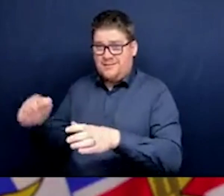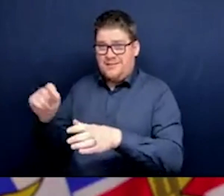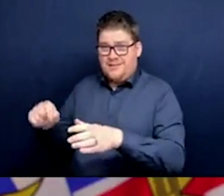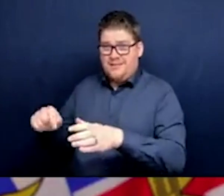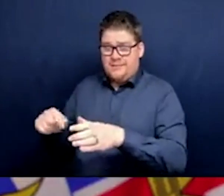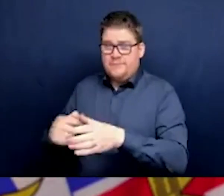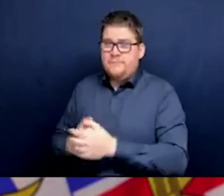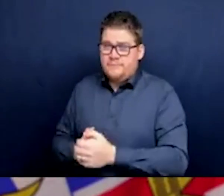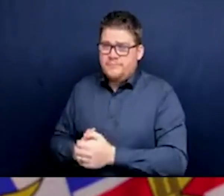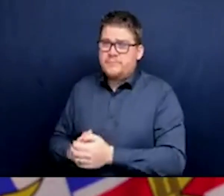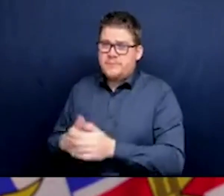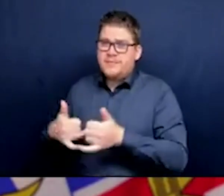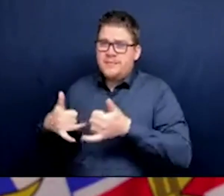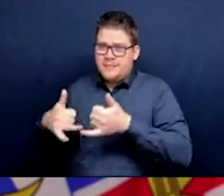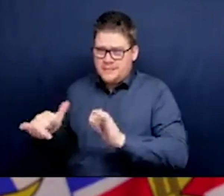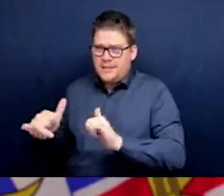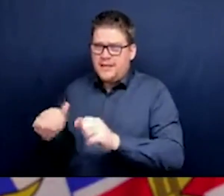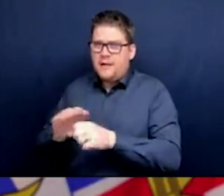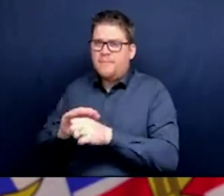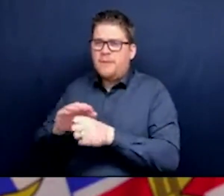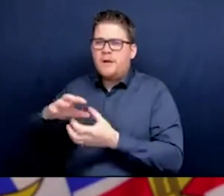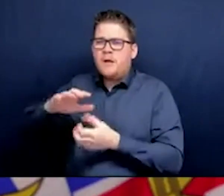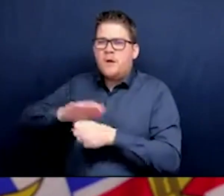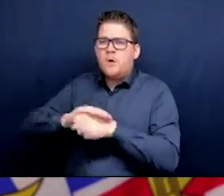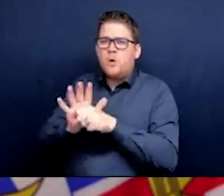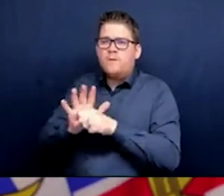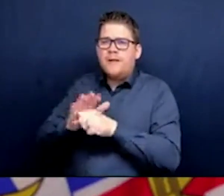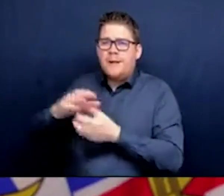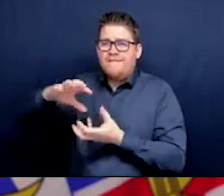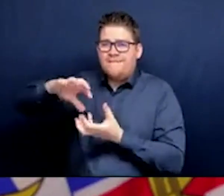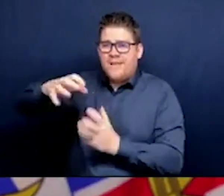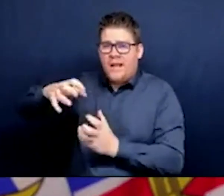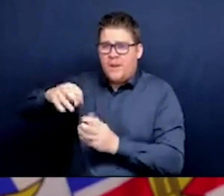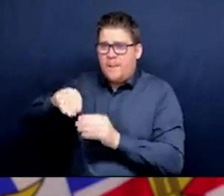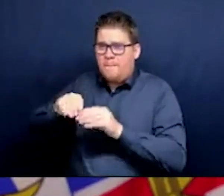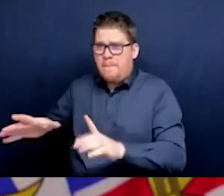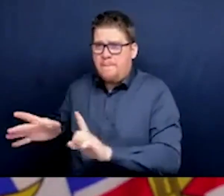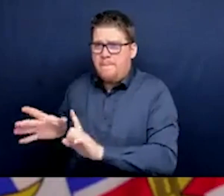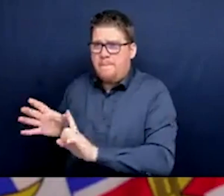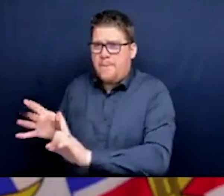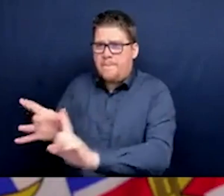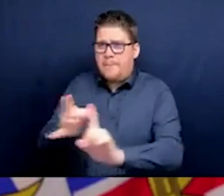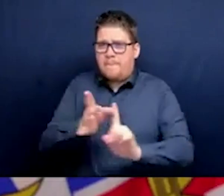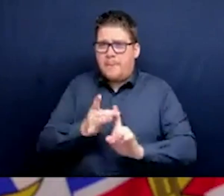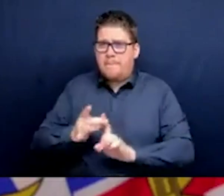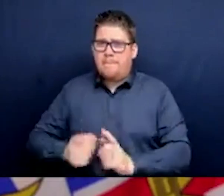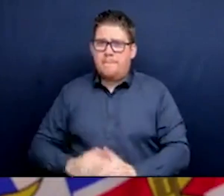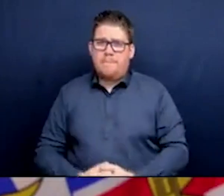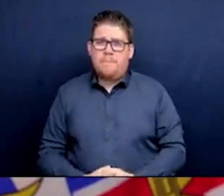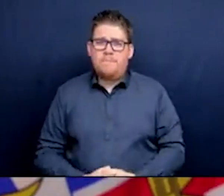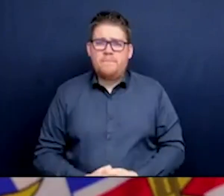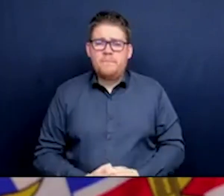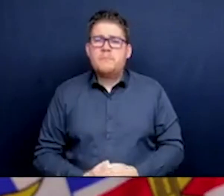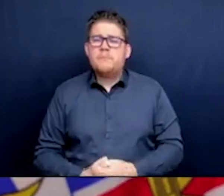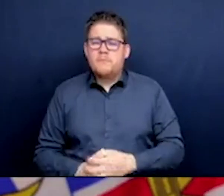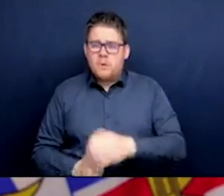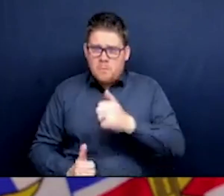who hasn't known somebody who has had most likely Omicron in the last few